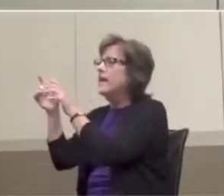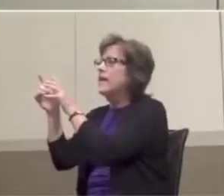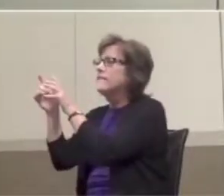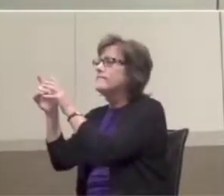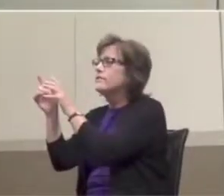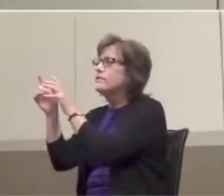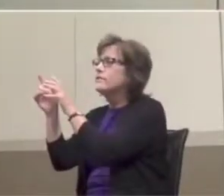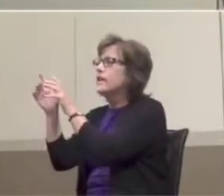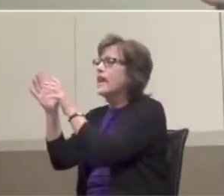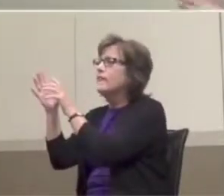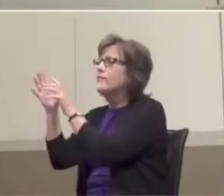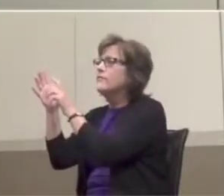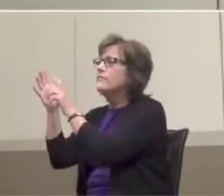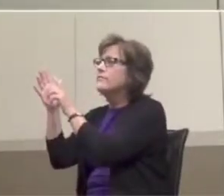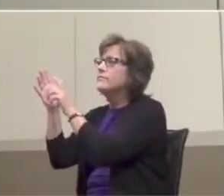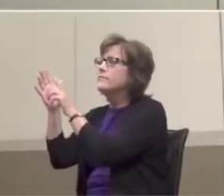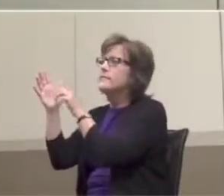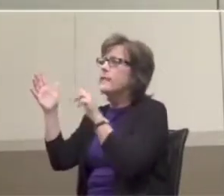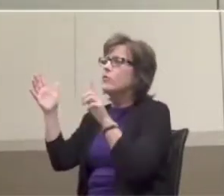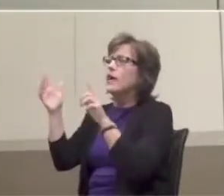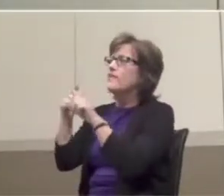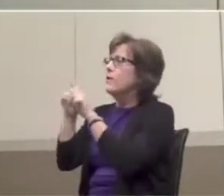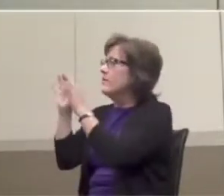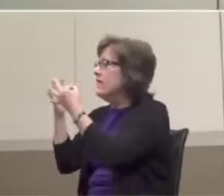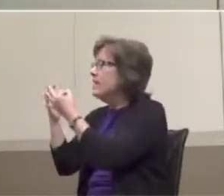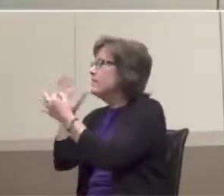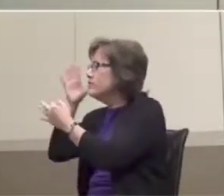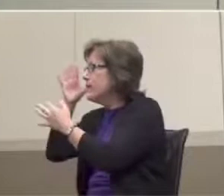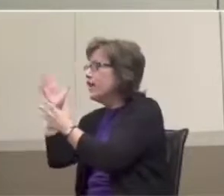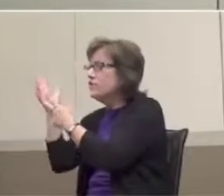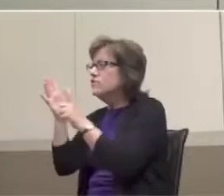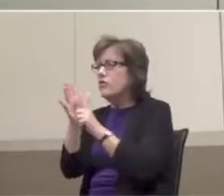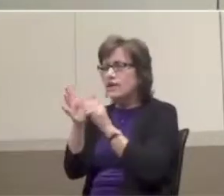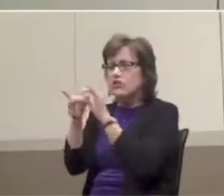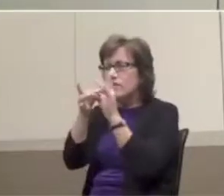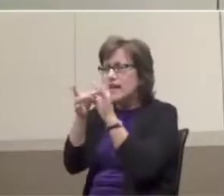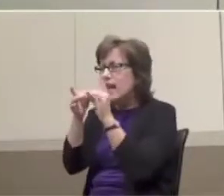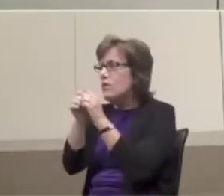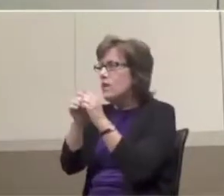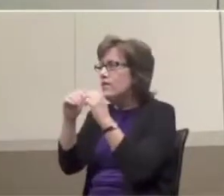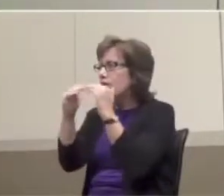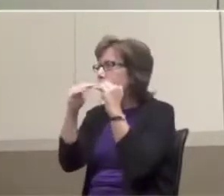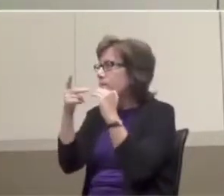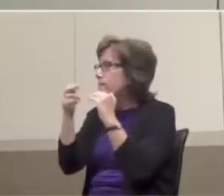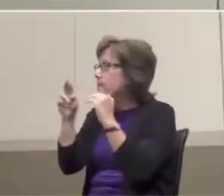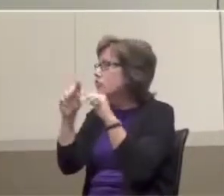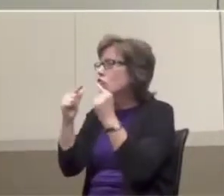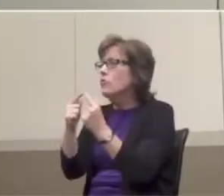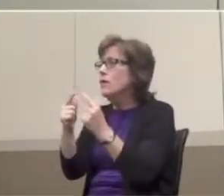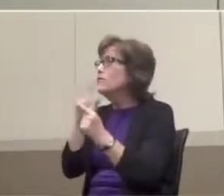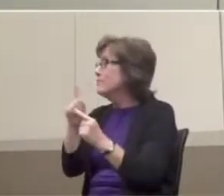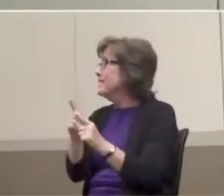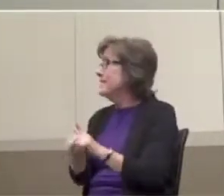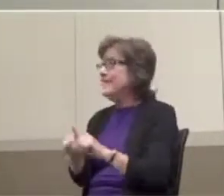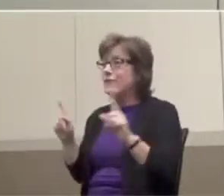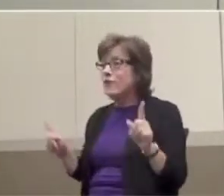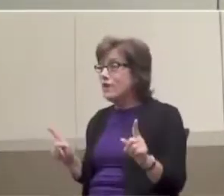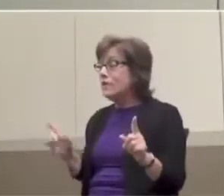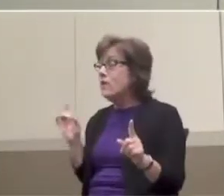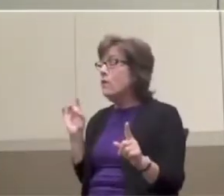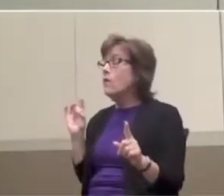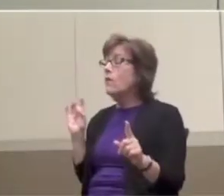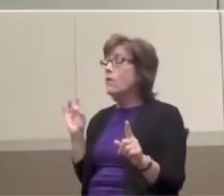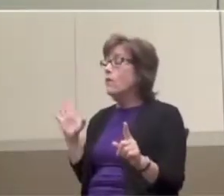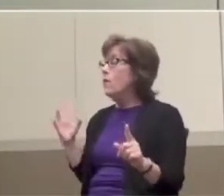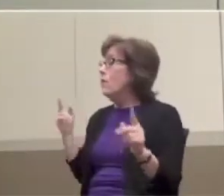get, and they start trying to connect with the peer group. And being different is the worst thing that can happen to you, right? Because then different sets